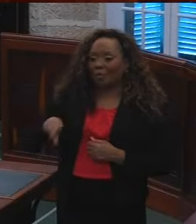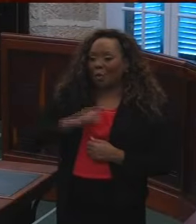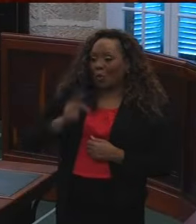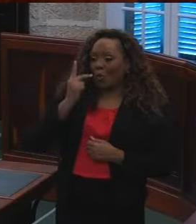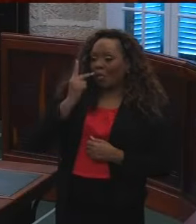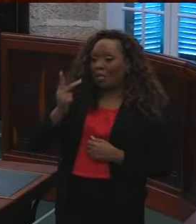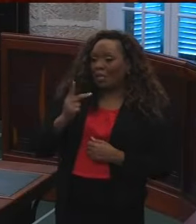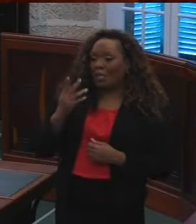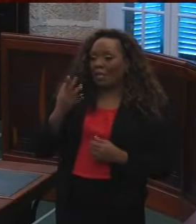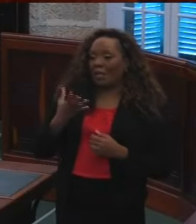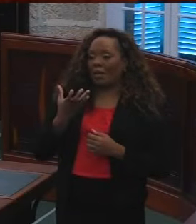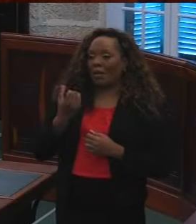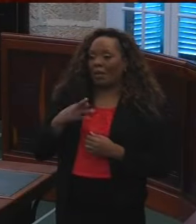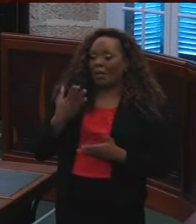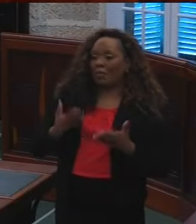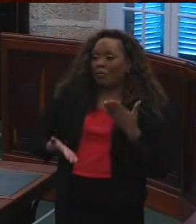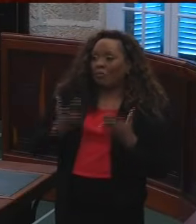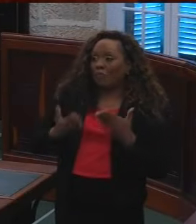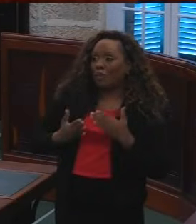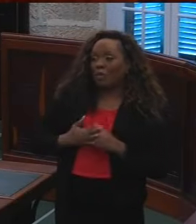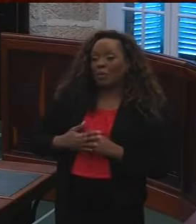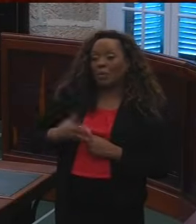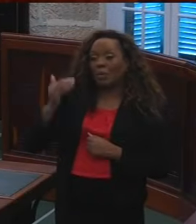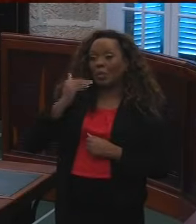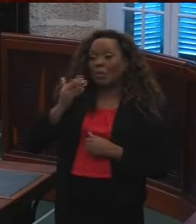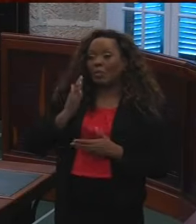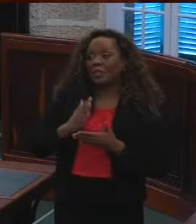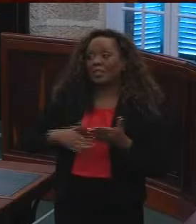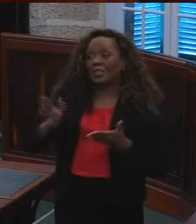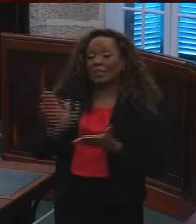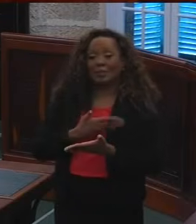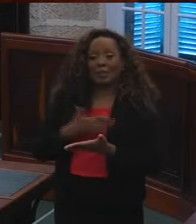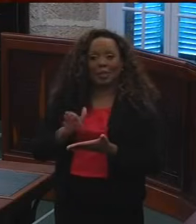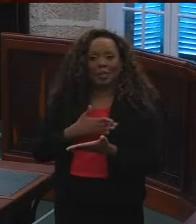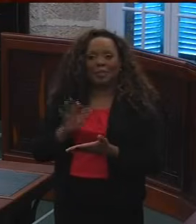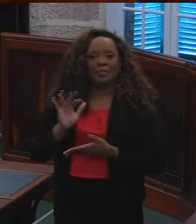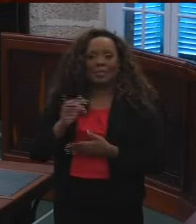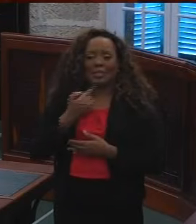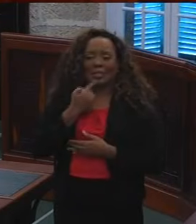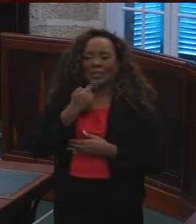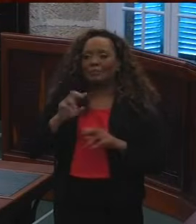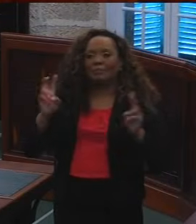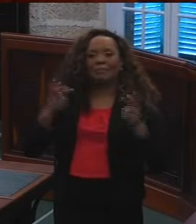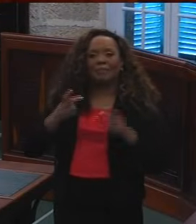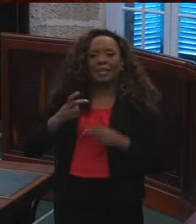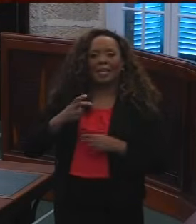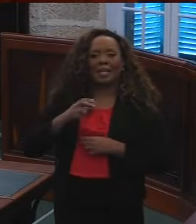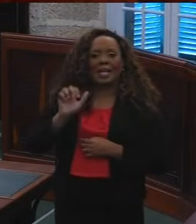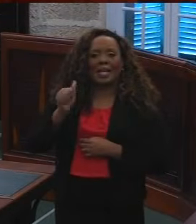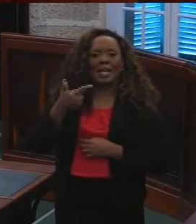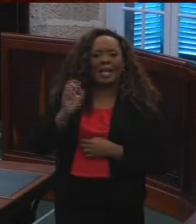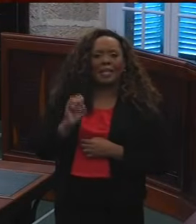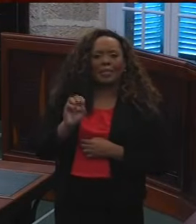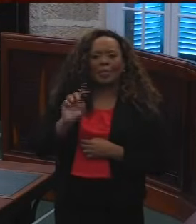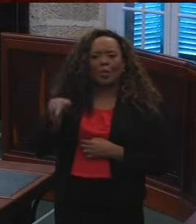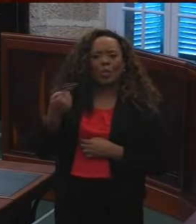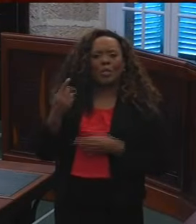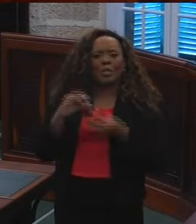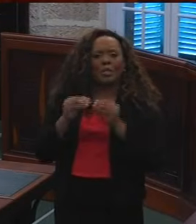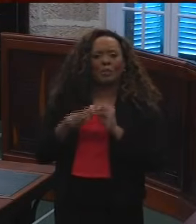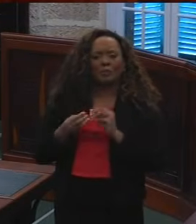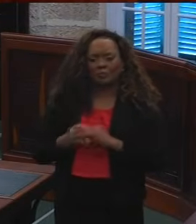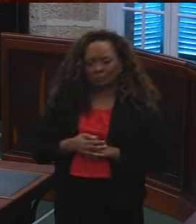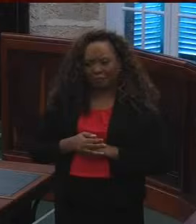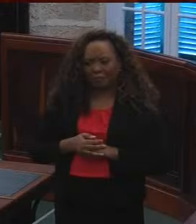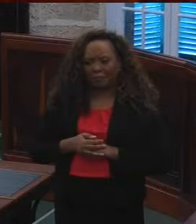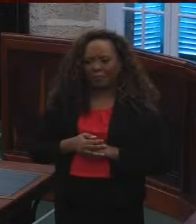back to the song by the Hawk himself, age is just a number. And if you go a little further, I'd just say there's something left in the